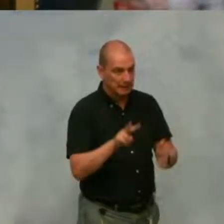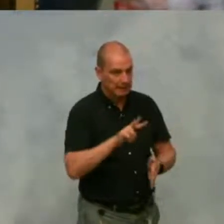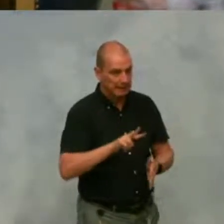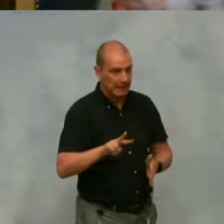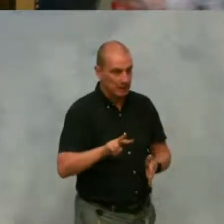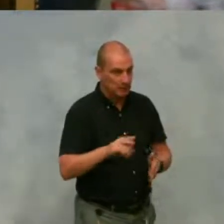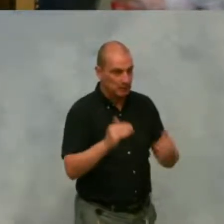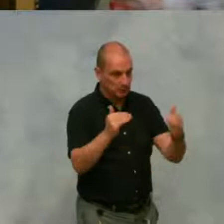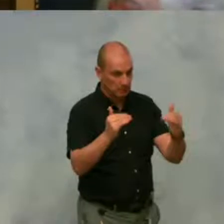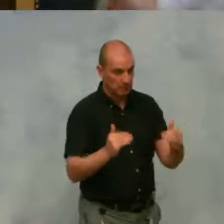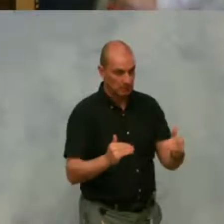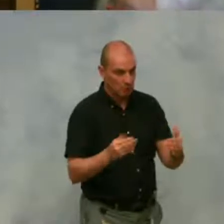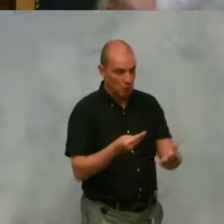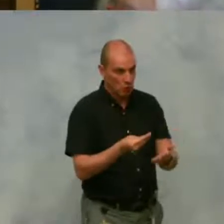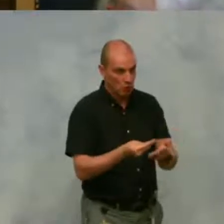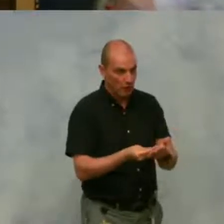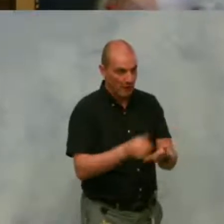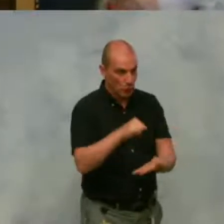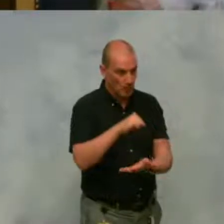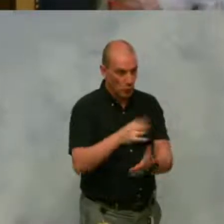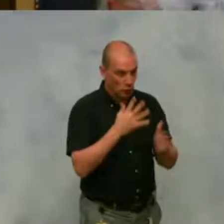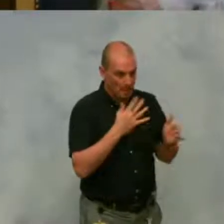Moving on, Revenue Budget Monitoring